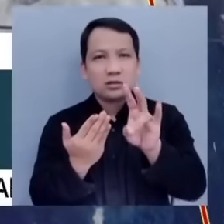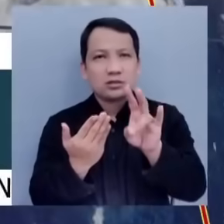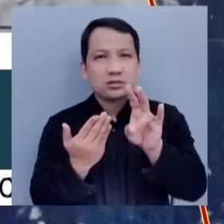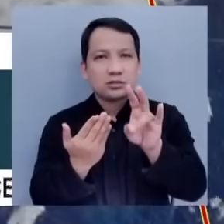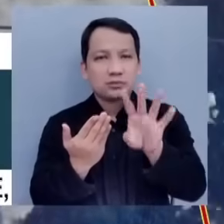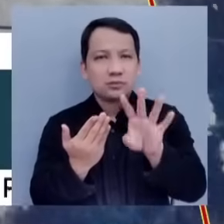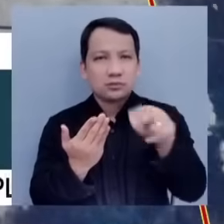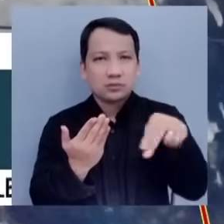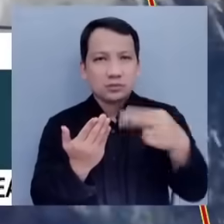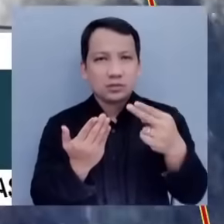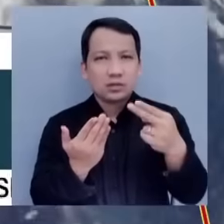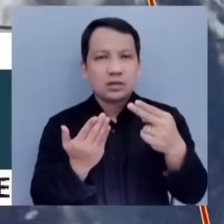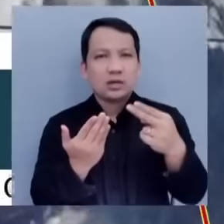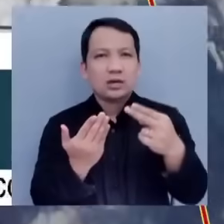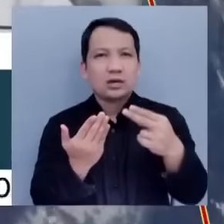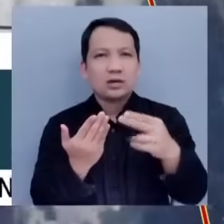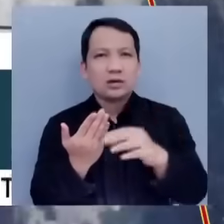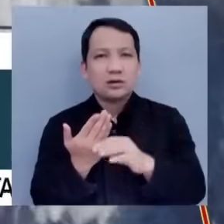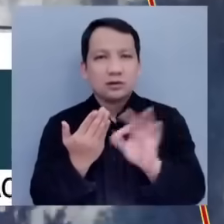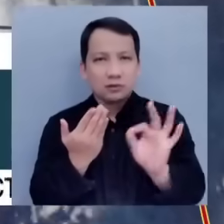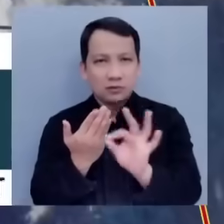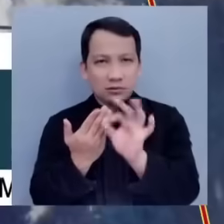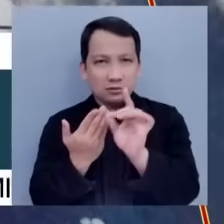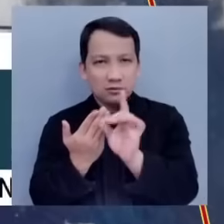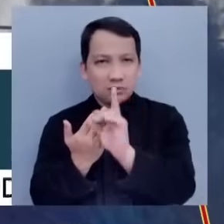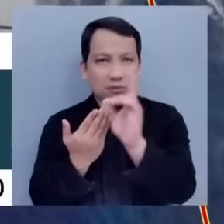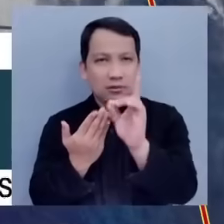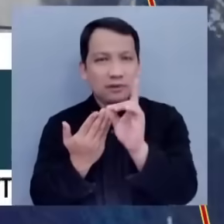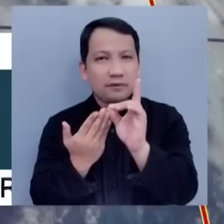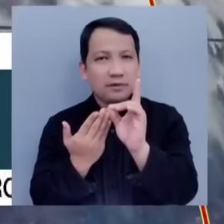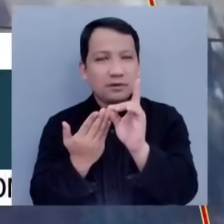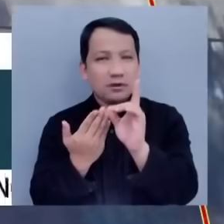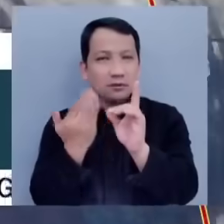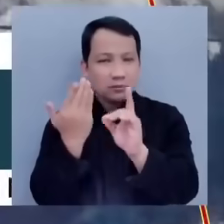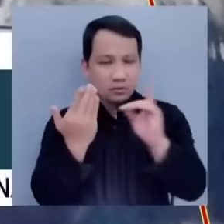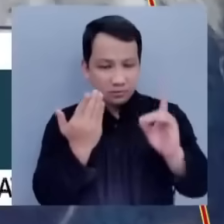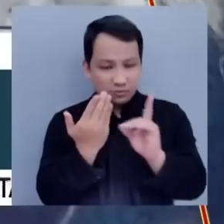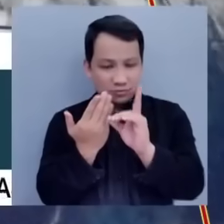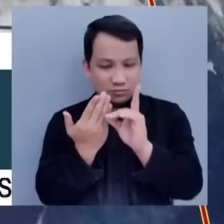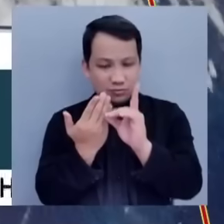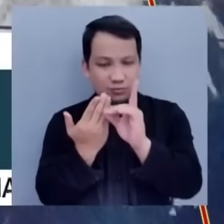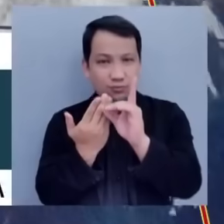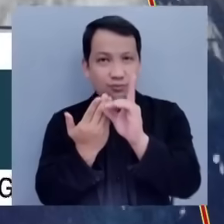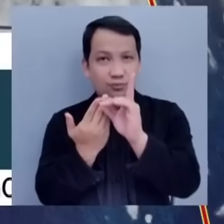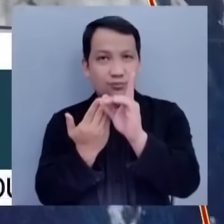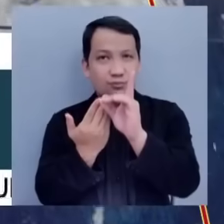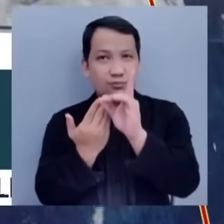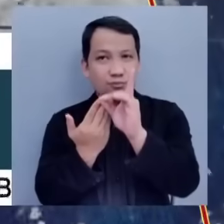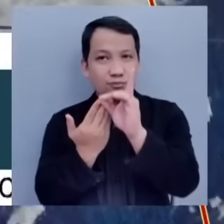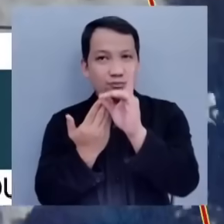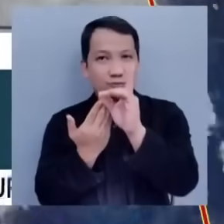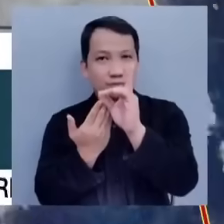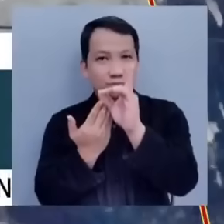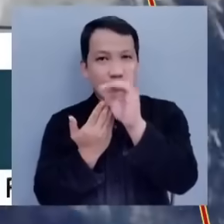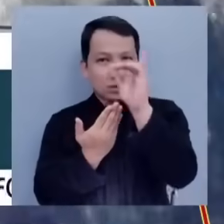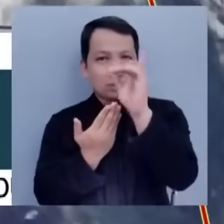of up to 75 kilometers per hour, and its movement is still north-northwestward at 15 kilometers per